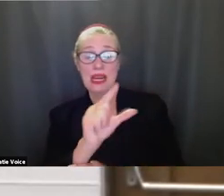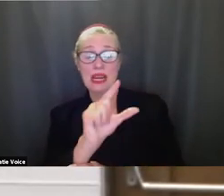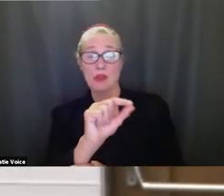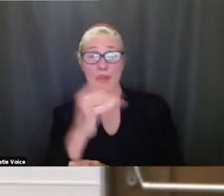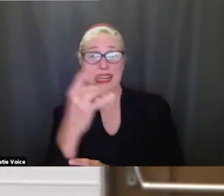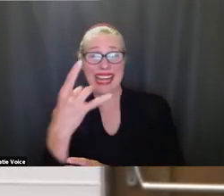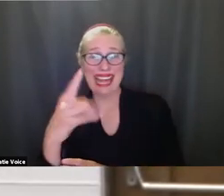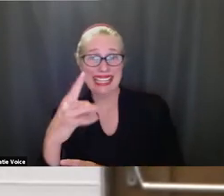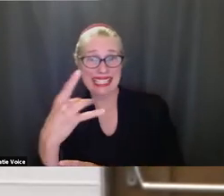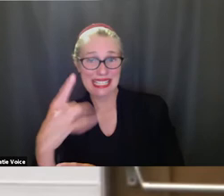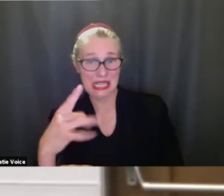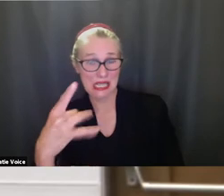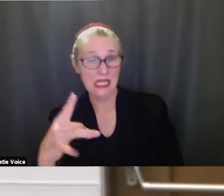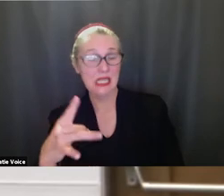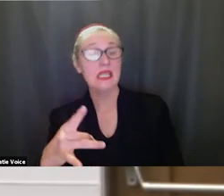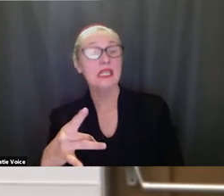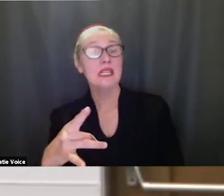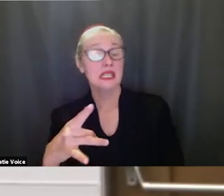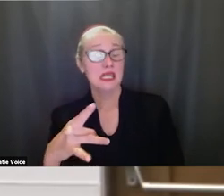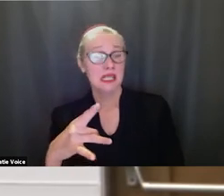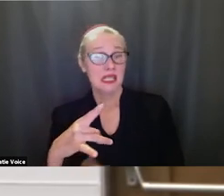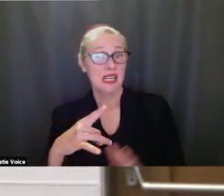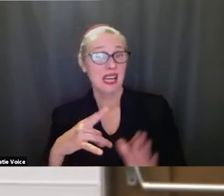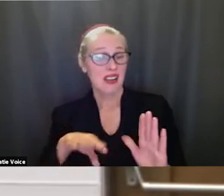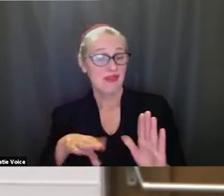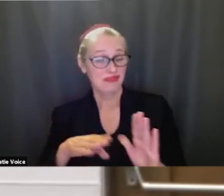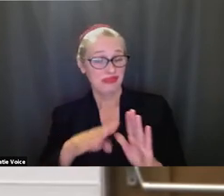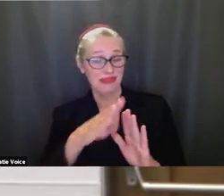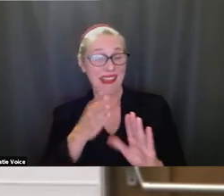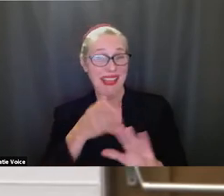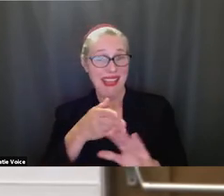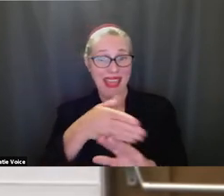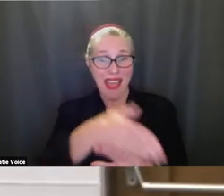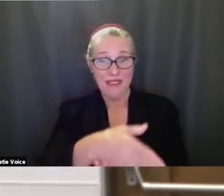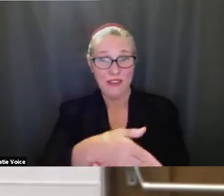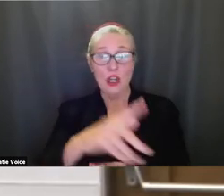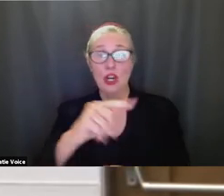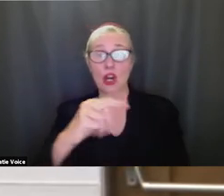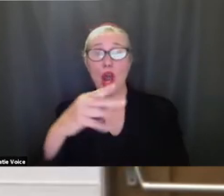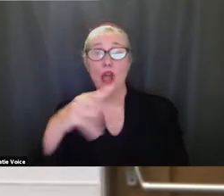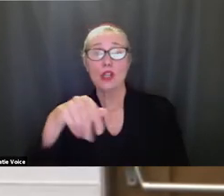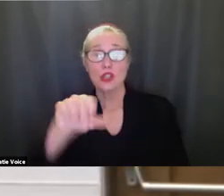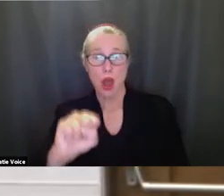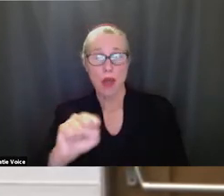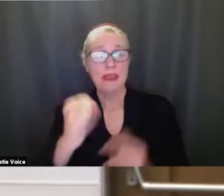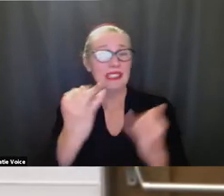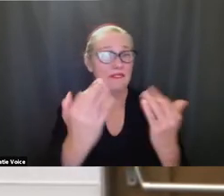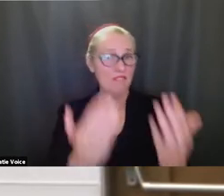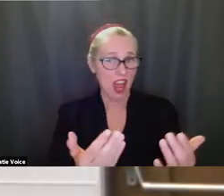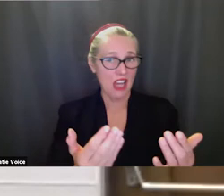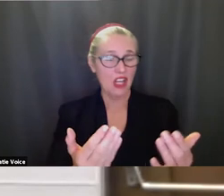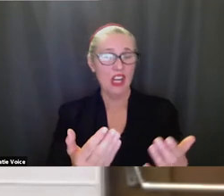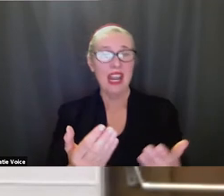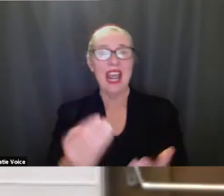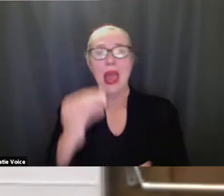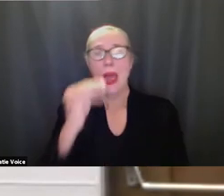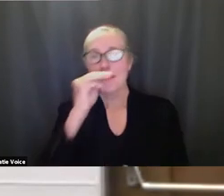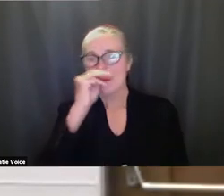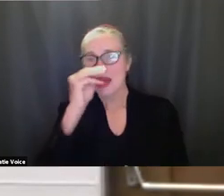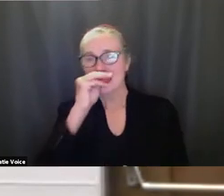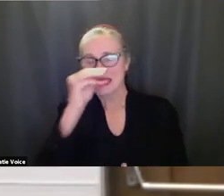spring of 2018 was after the thomas fire and the debris flow which has had had a huge impact on our